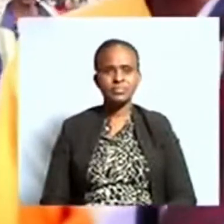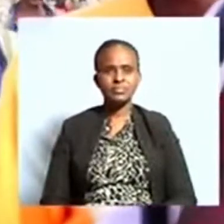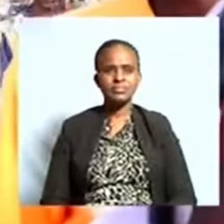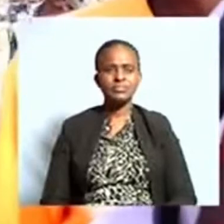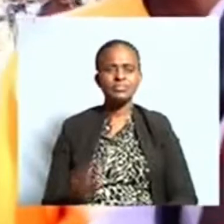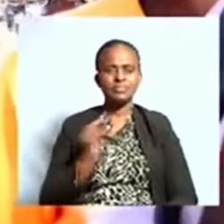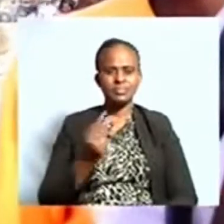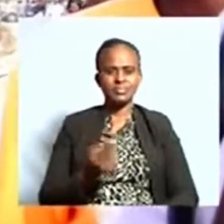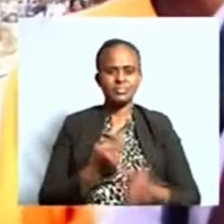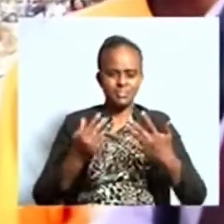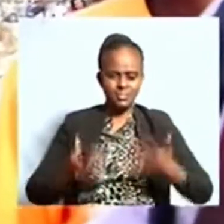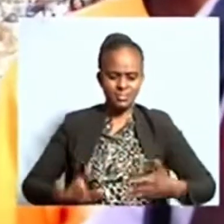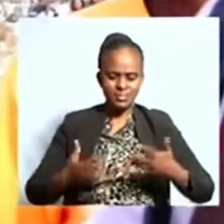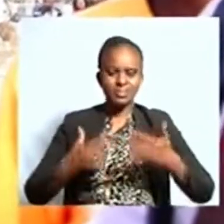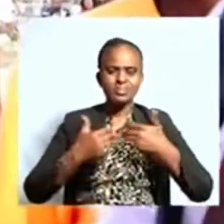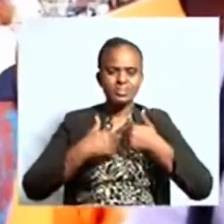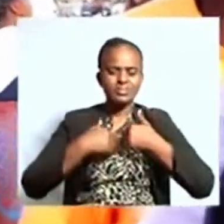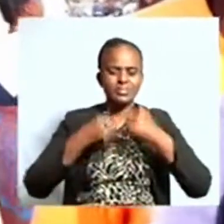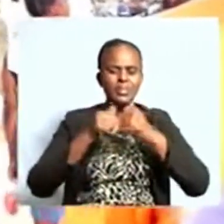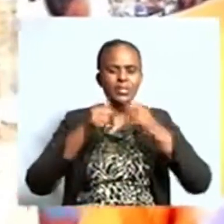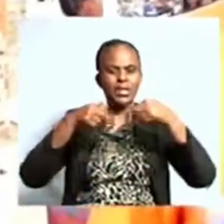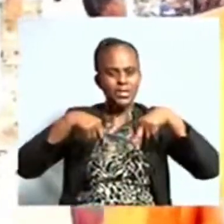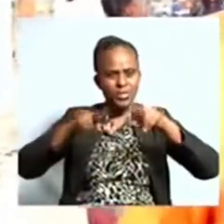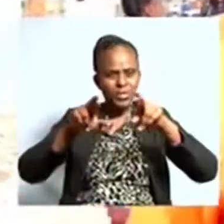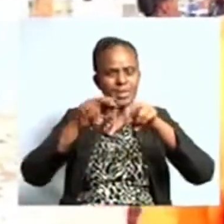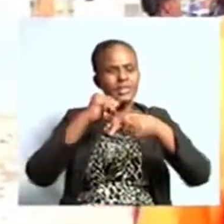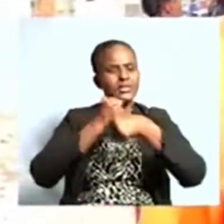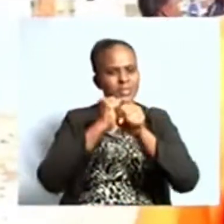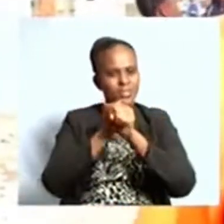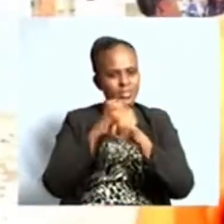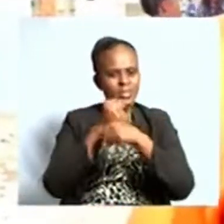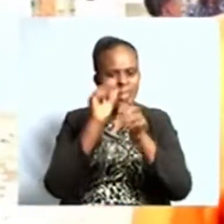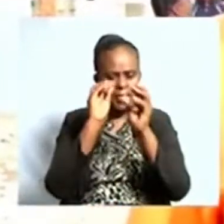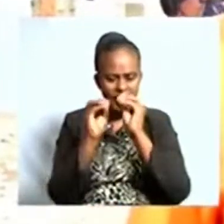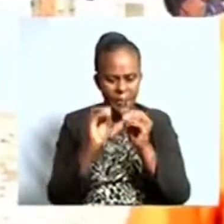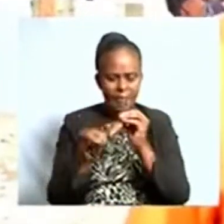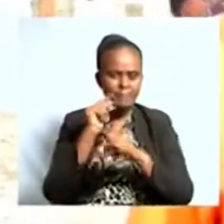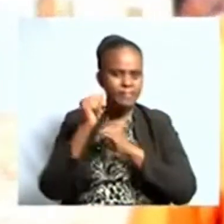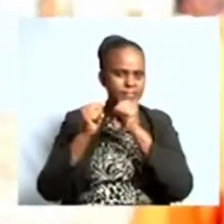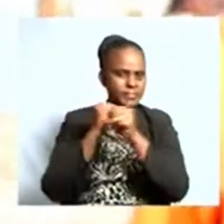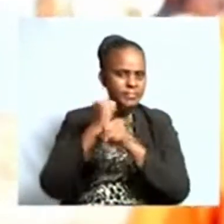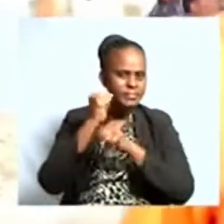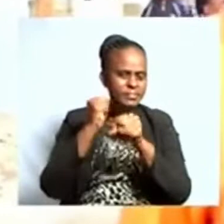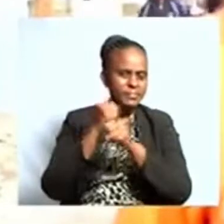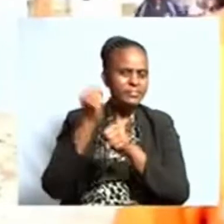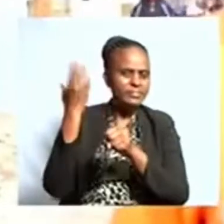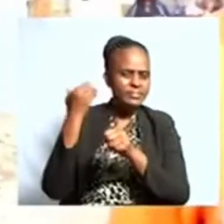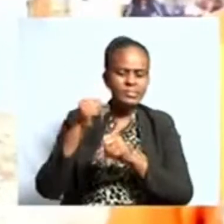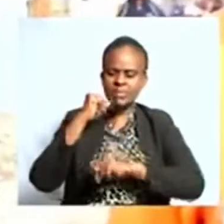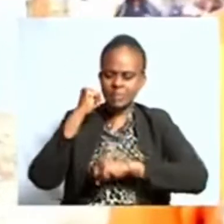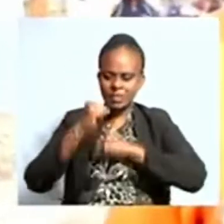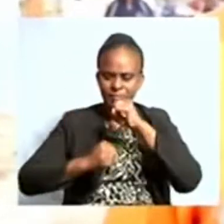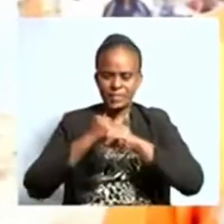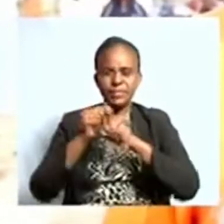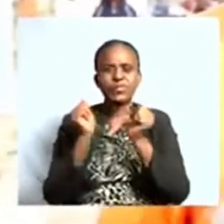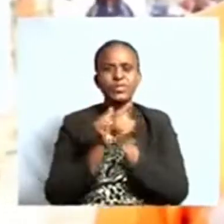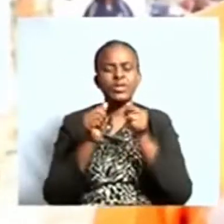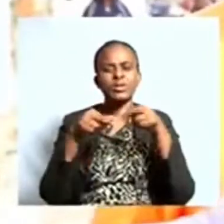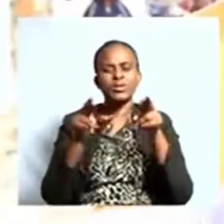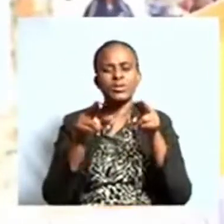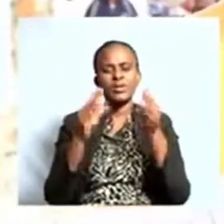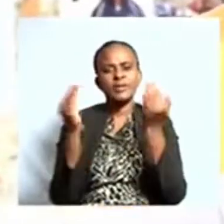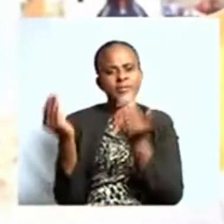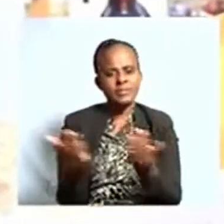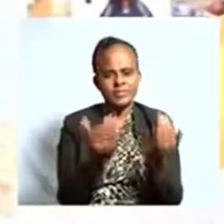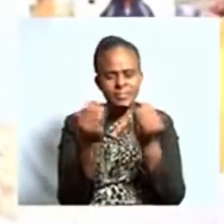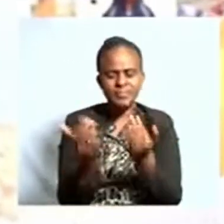Timvera bwino pangani ya rodi evamba kutipangira maezi ya kumbuyo tenzovutika maningi monga pali nkhani ya rodi. Mabasi